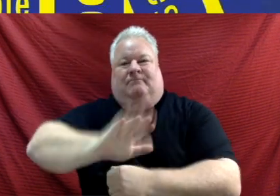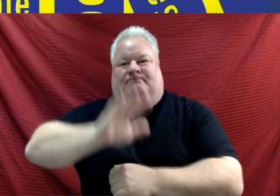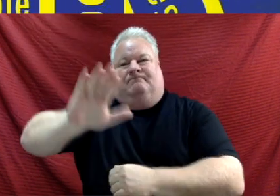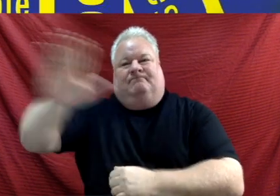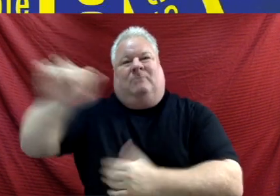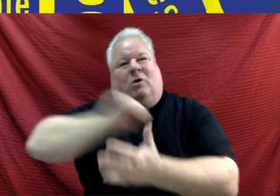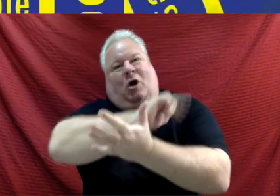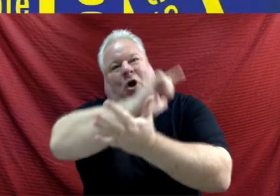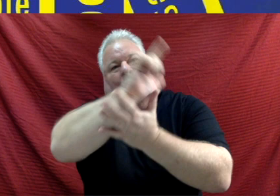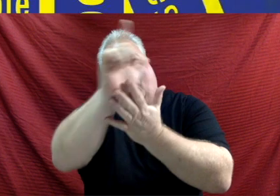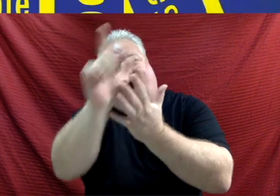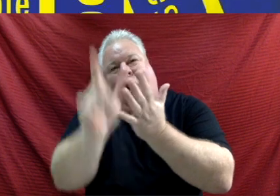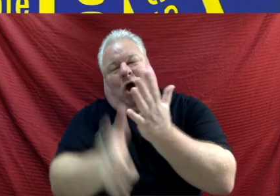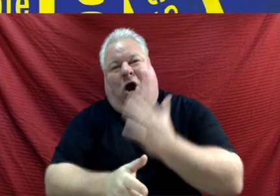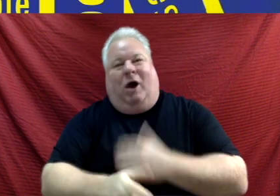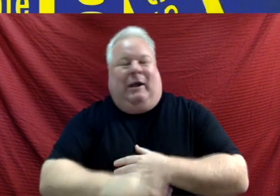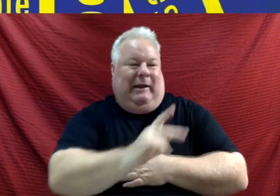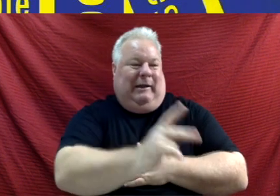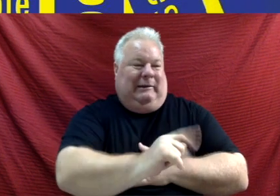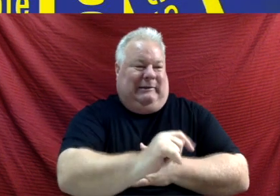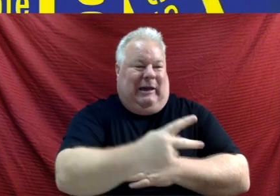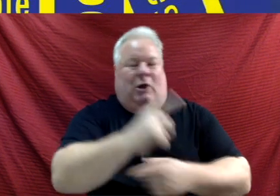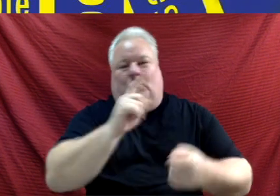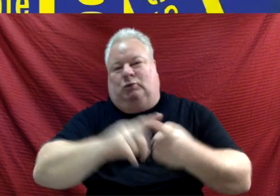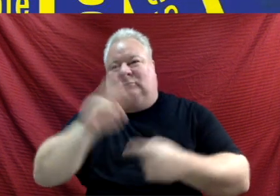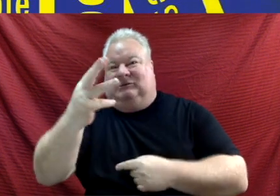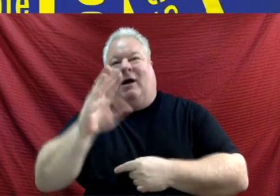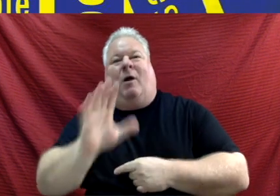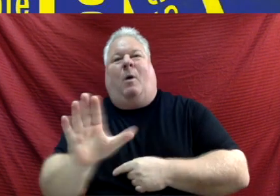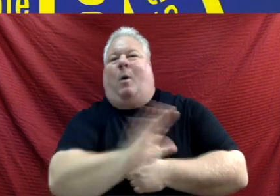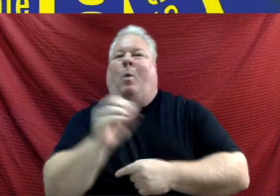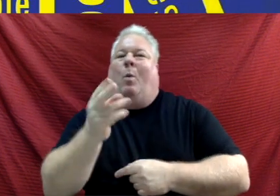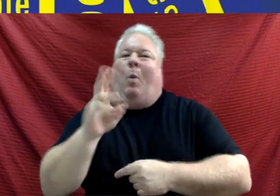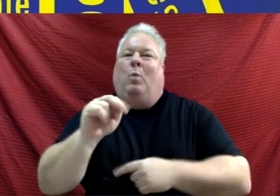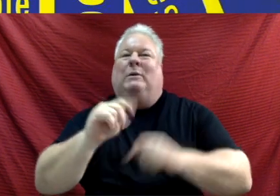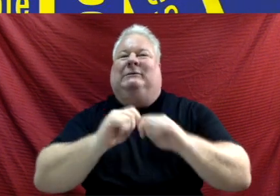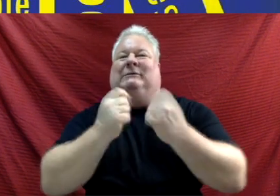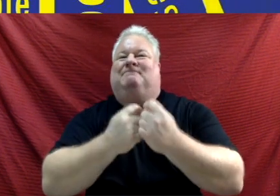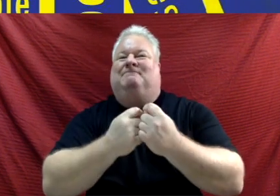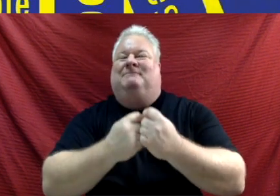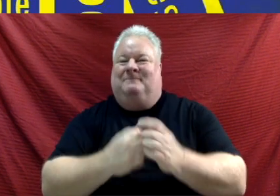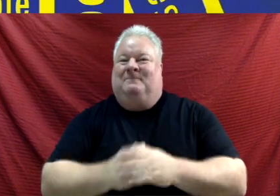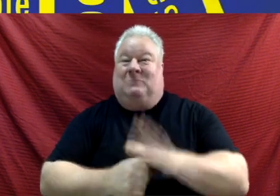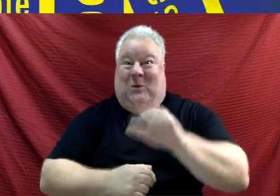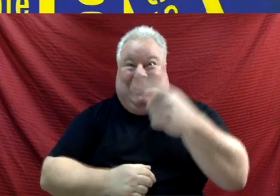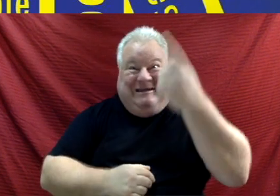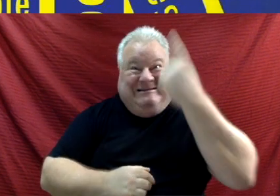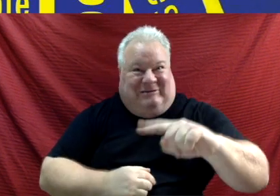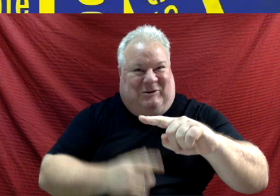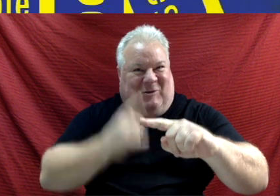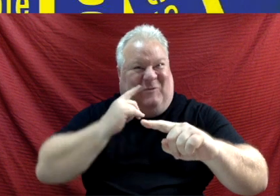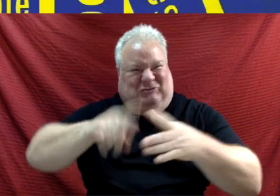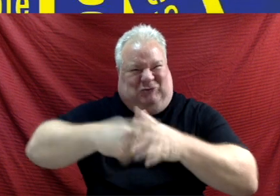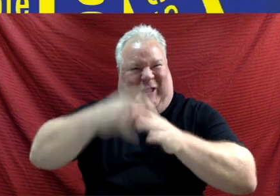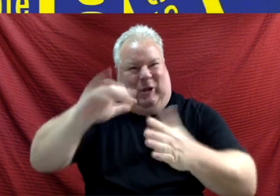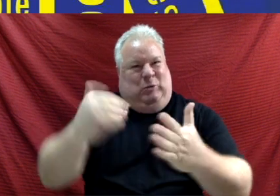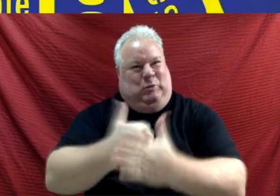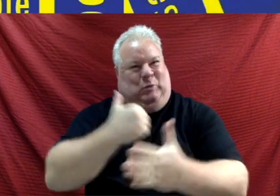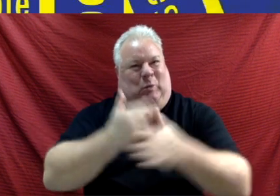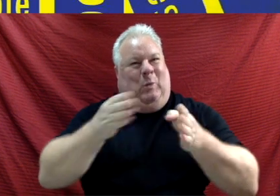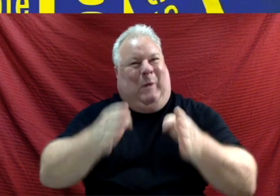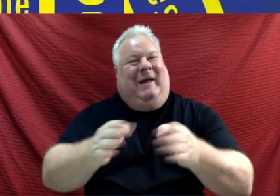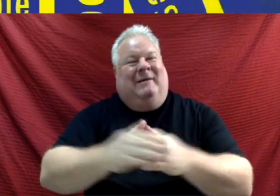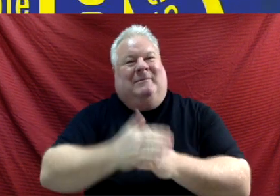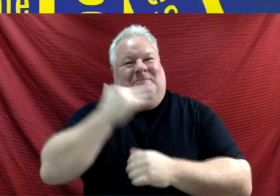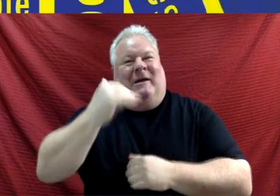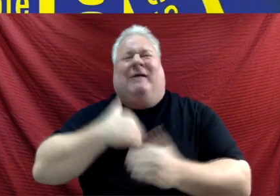Every grade level starting next week will have their own team. So please join me for next week's